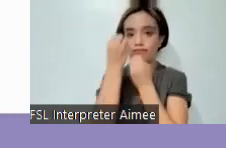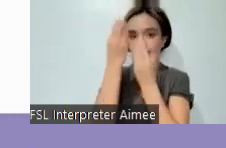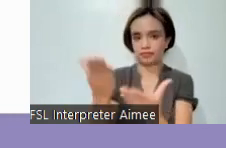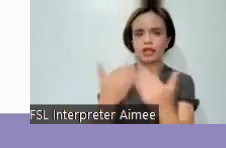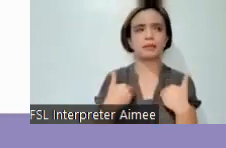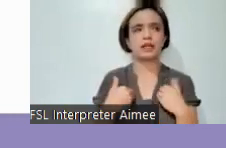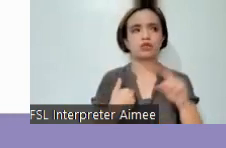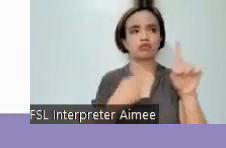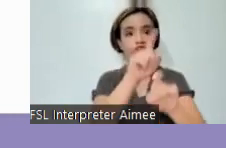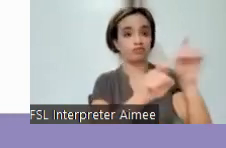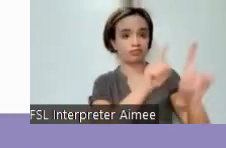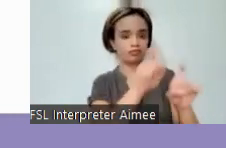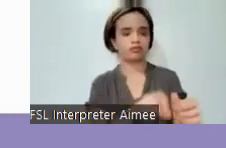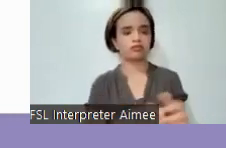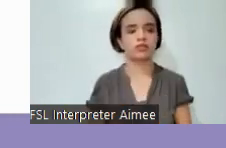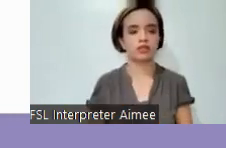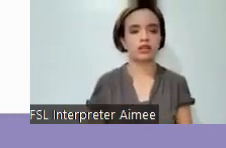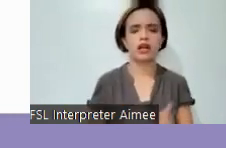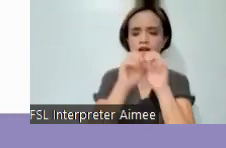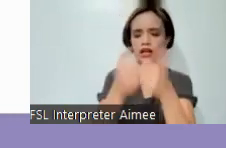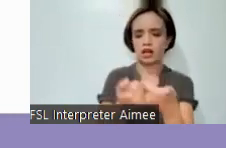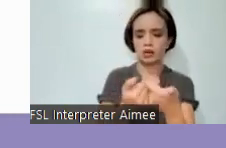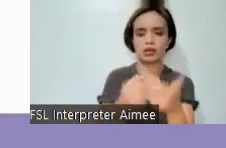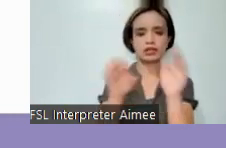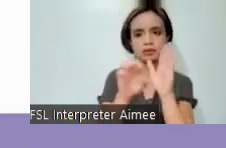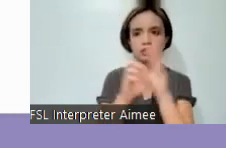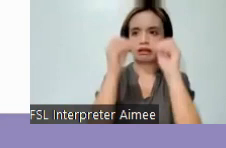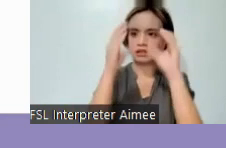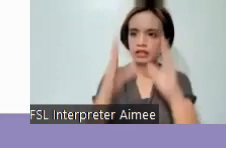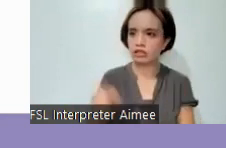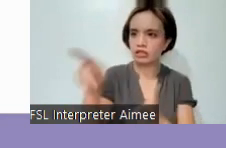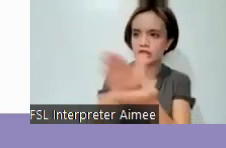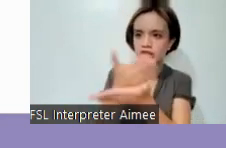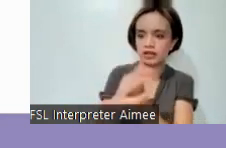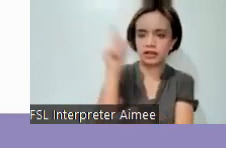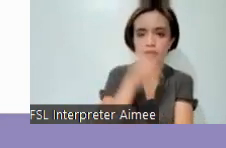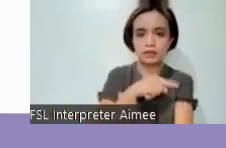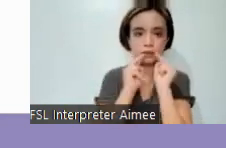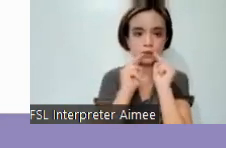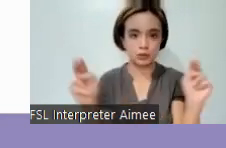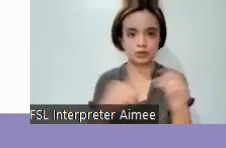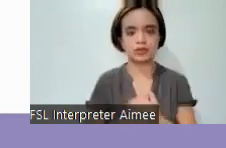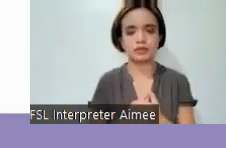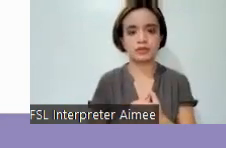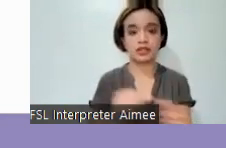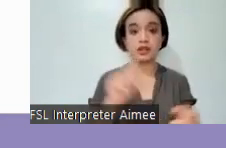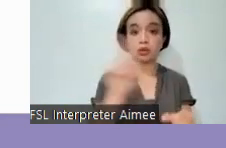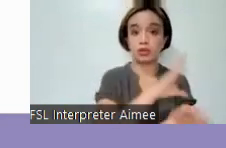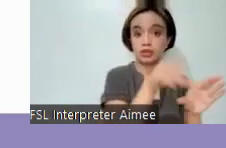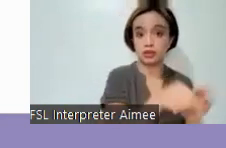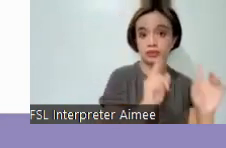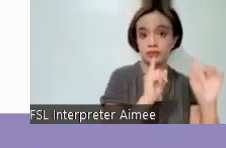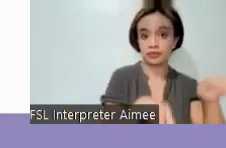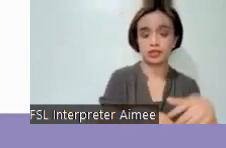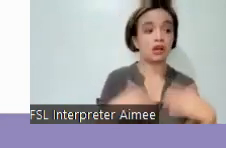open forum was, what if teachers were the ones sharing fake news? Part of the reply was, well,